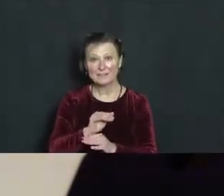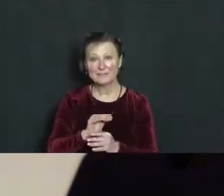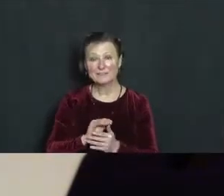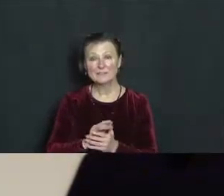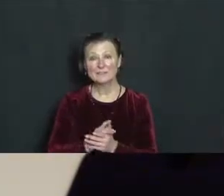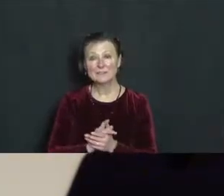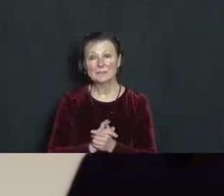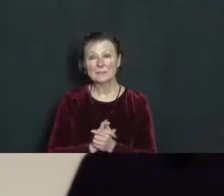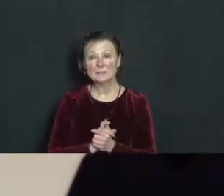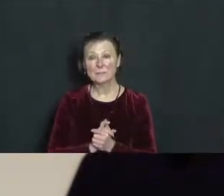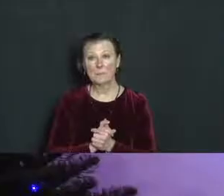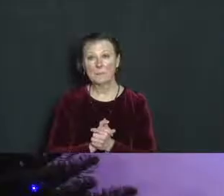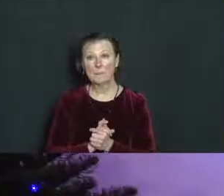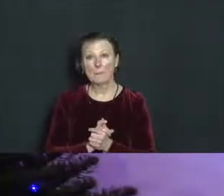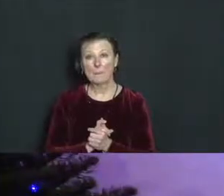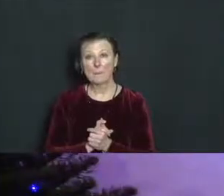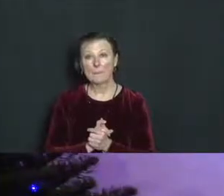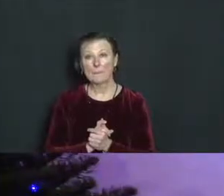night.